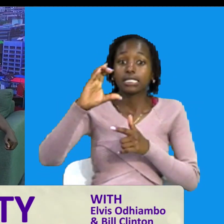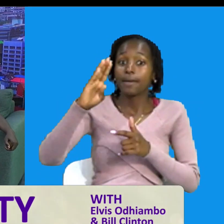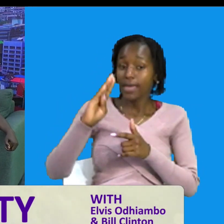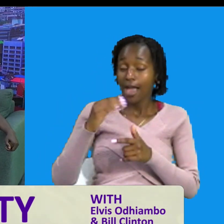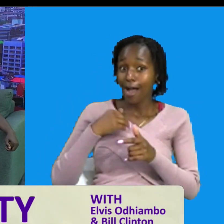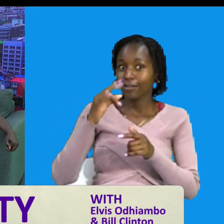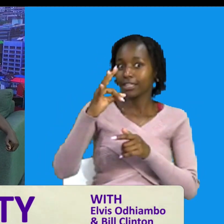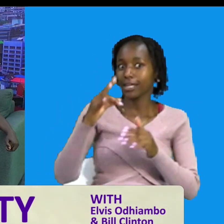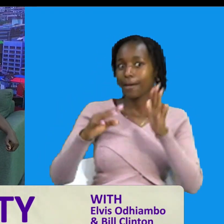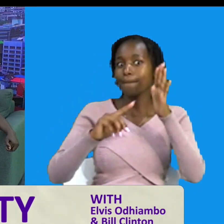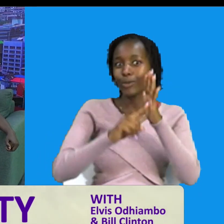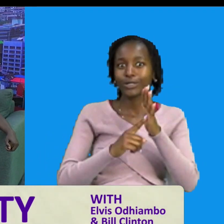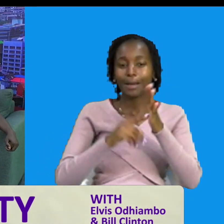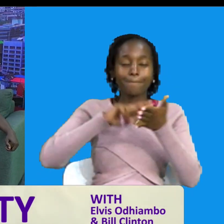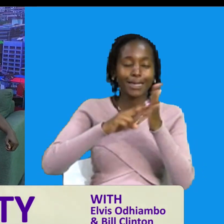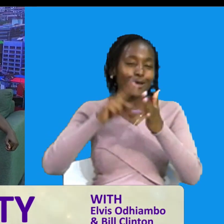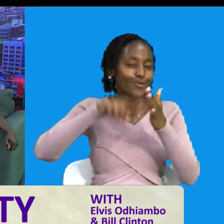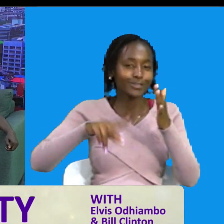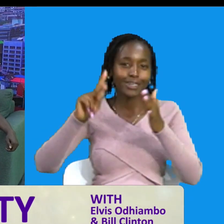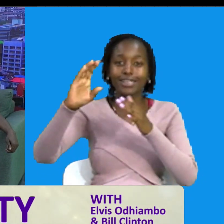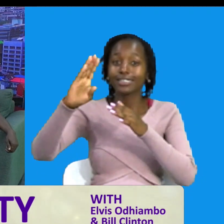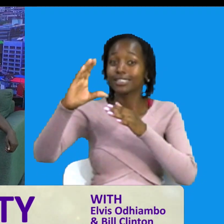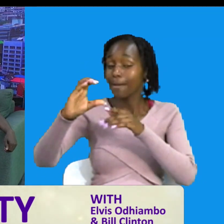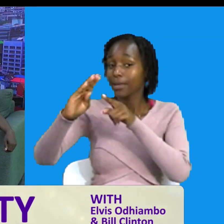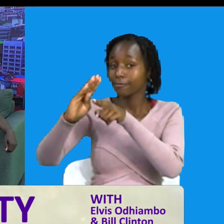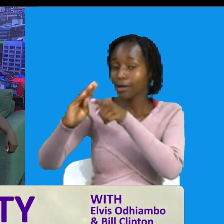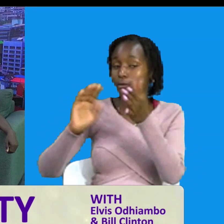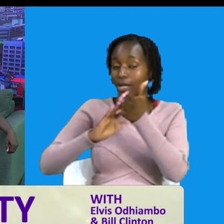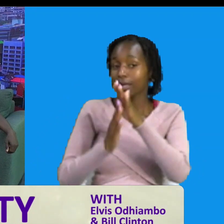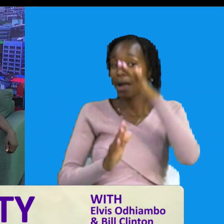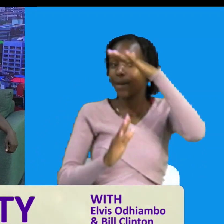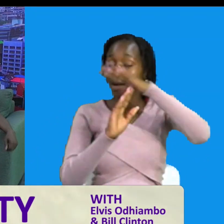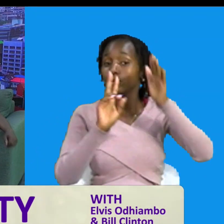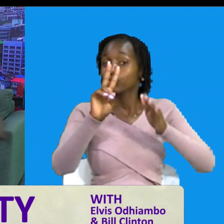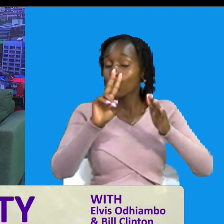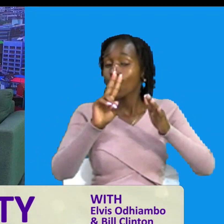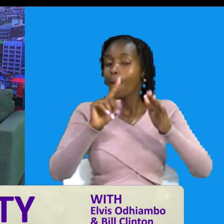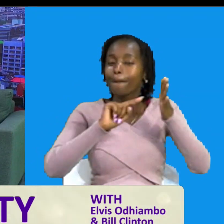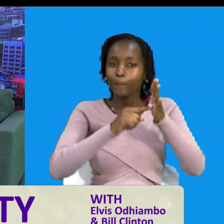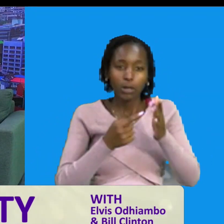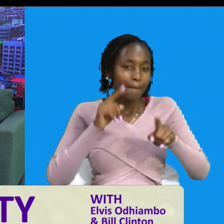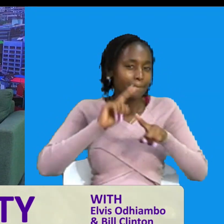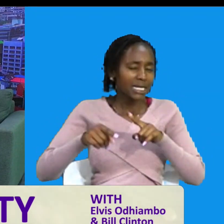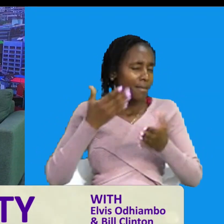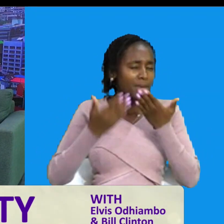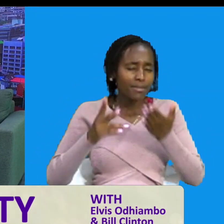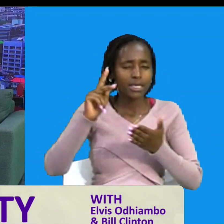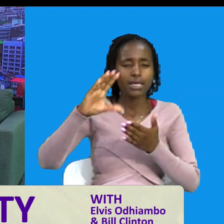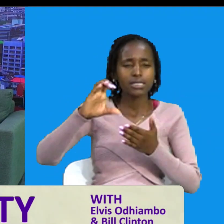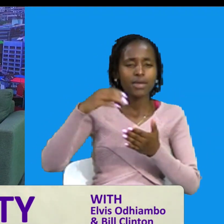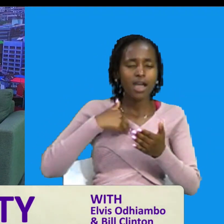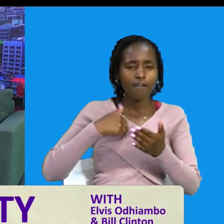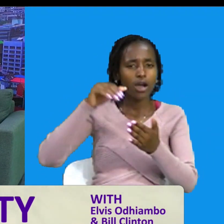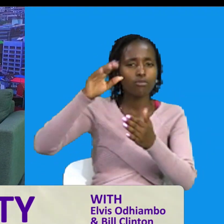3 points, then they'll be, up 2 points ahead in the table. Do you believe KCB are in a good place right now?